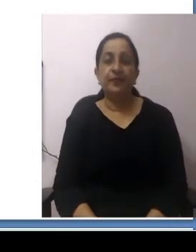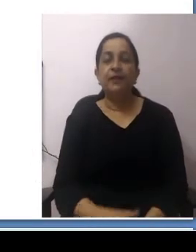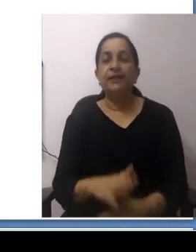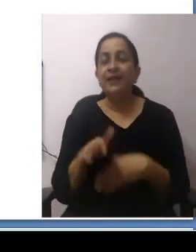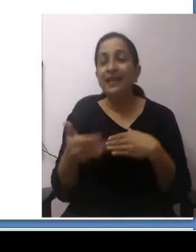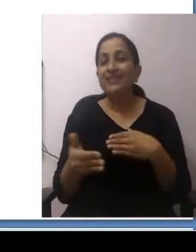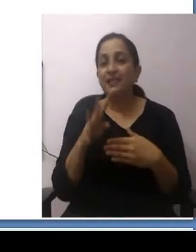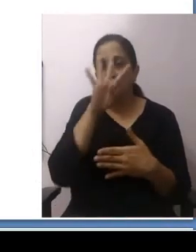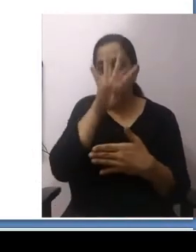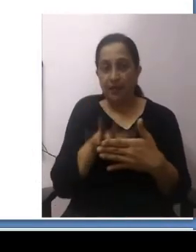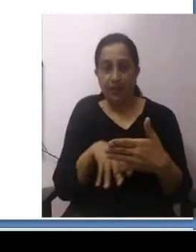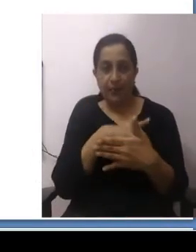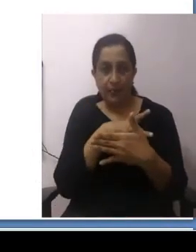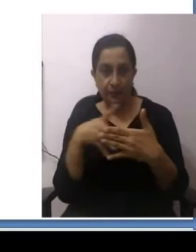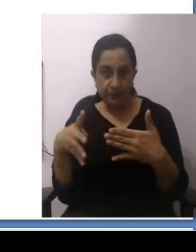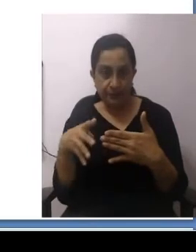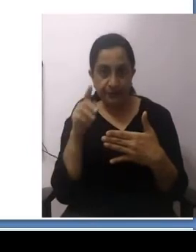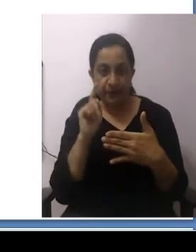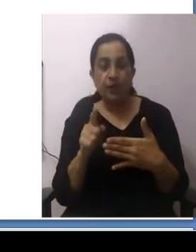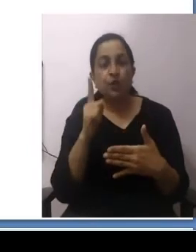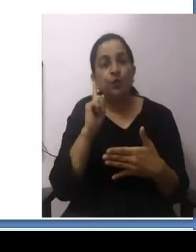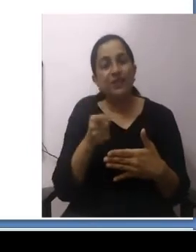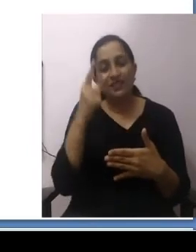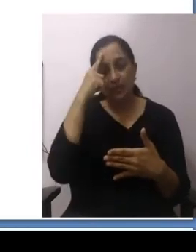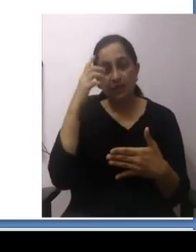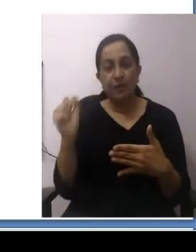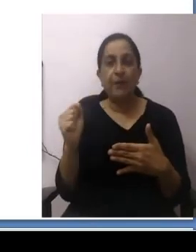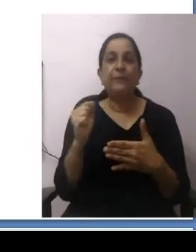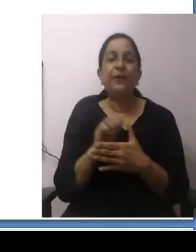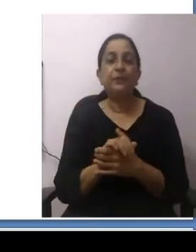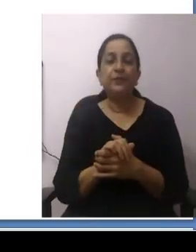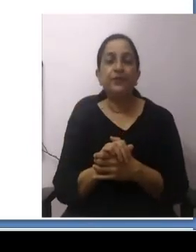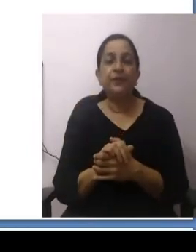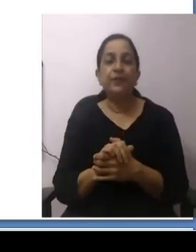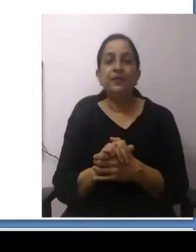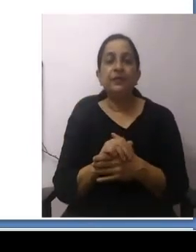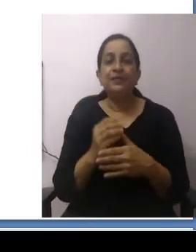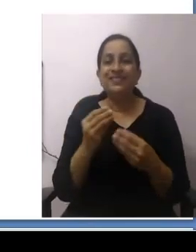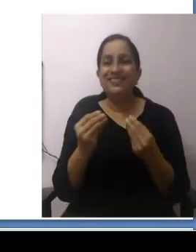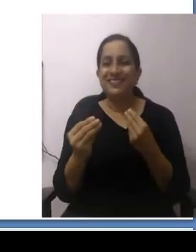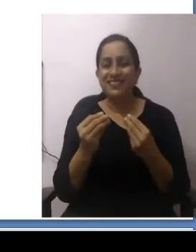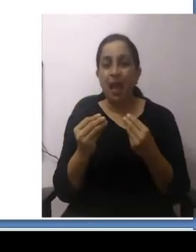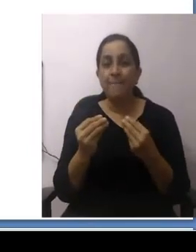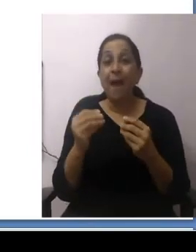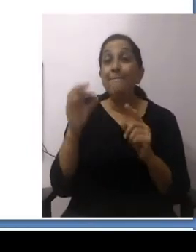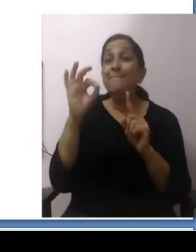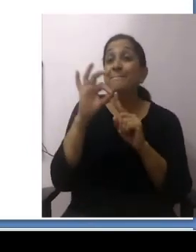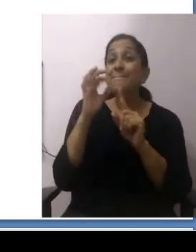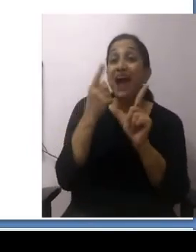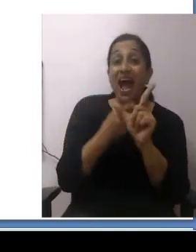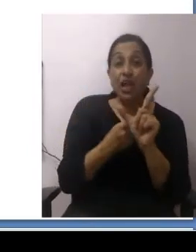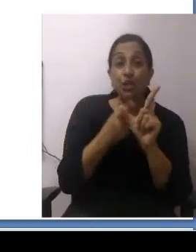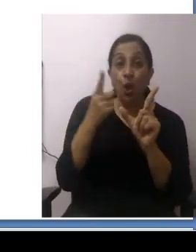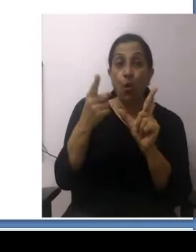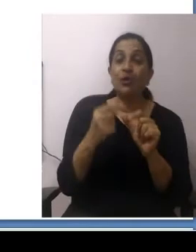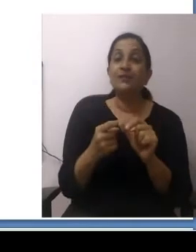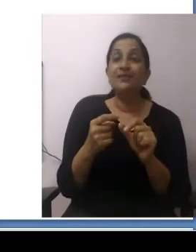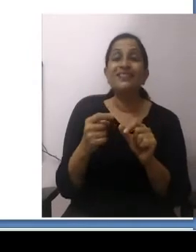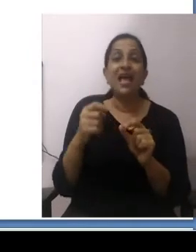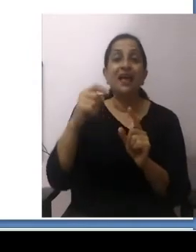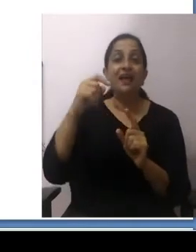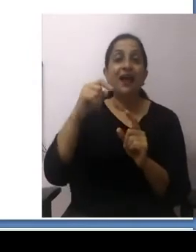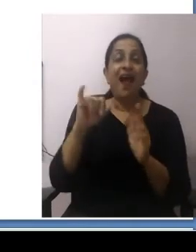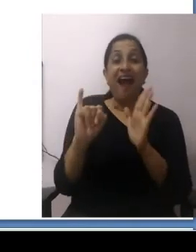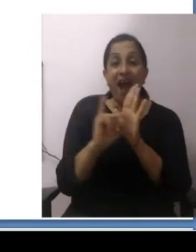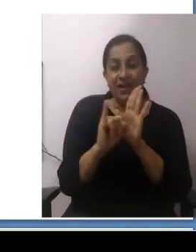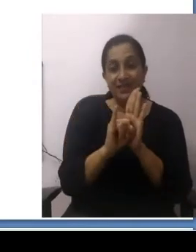Next one, you must remember some of the Pythagorean identities which